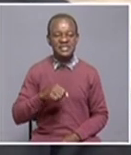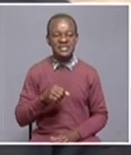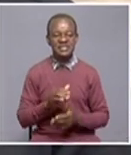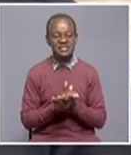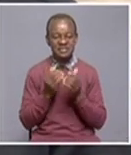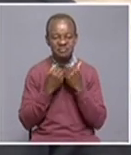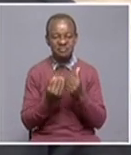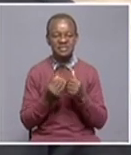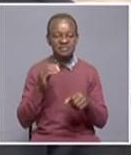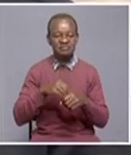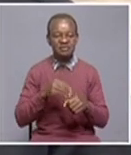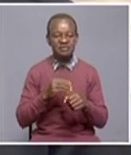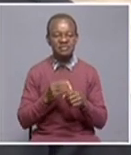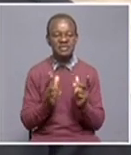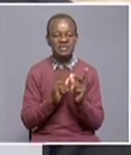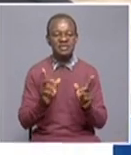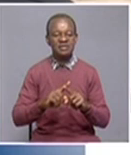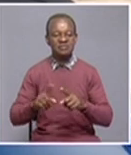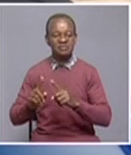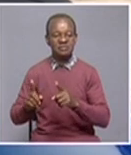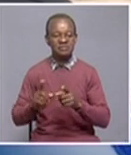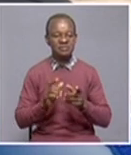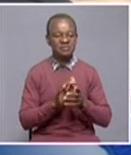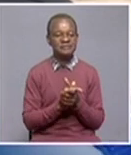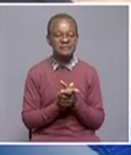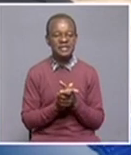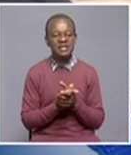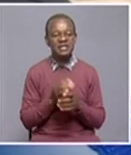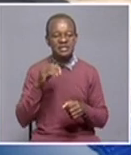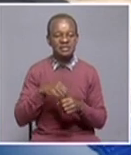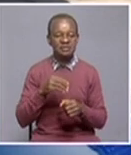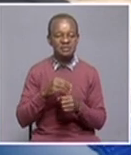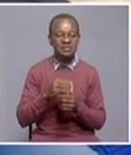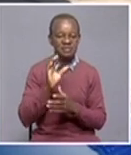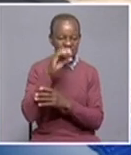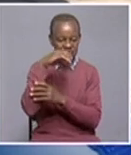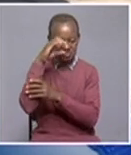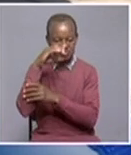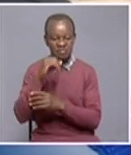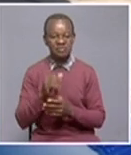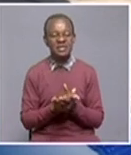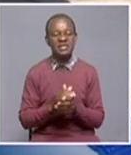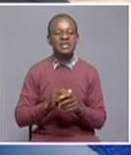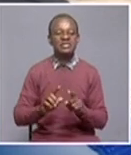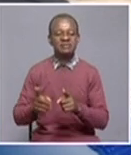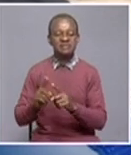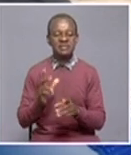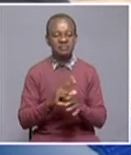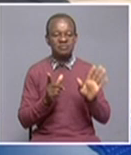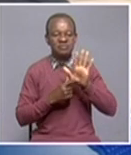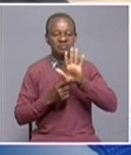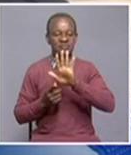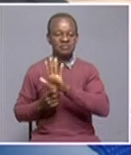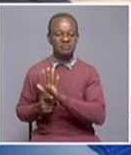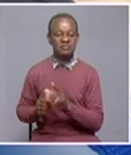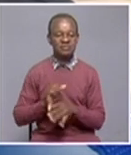people, like big businesses to medium and small enterprises to showcase, the products and services that